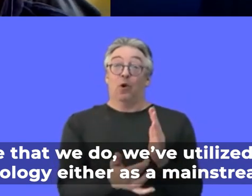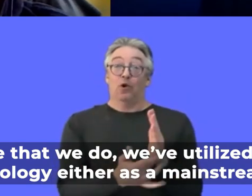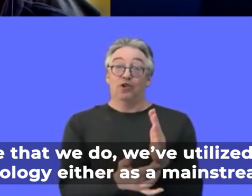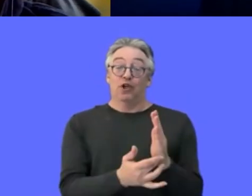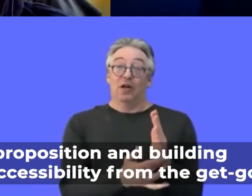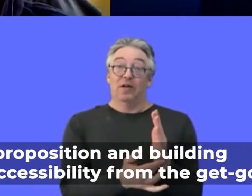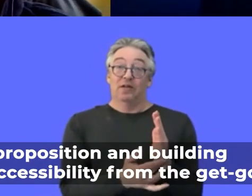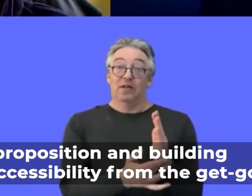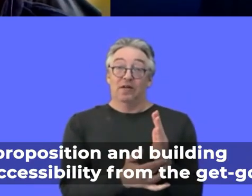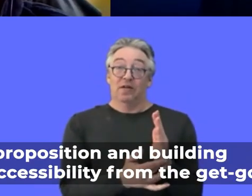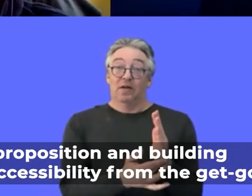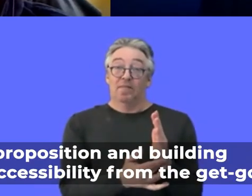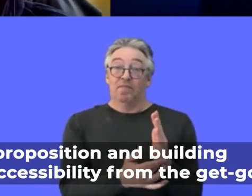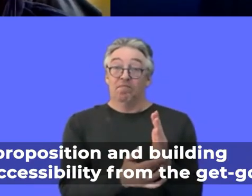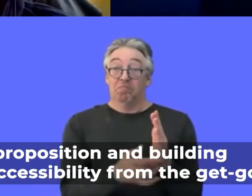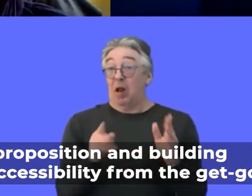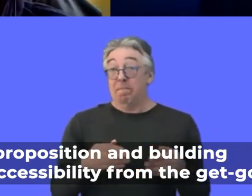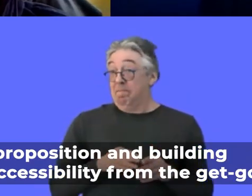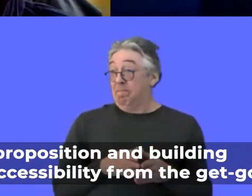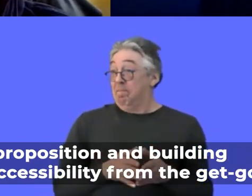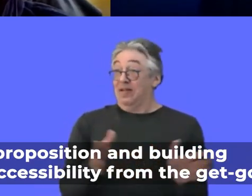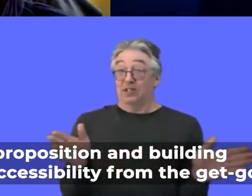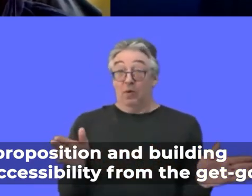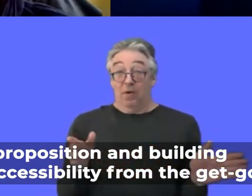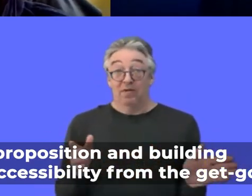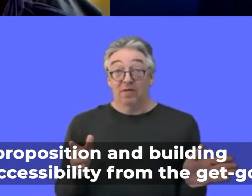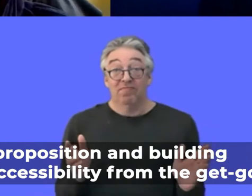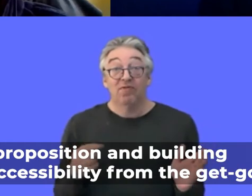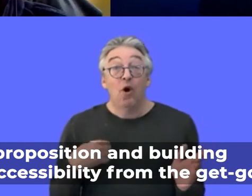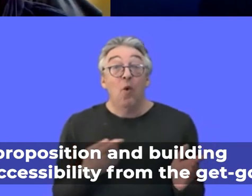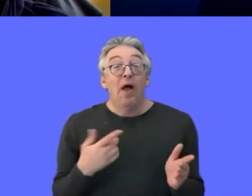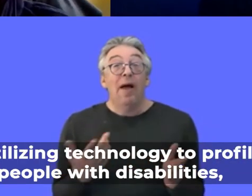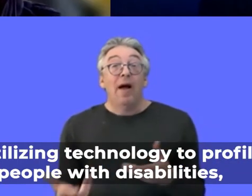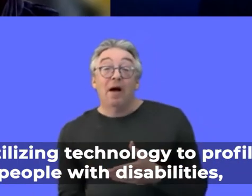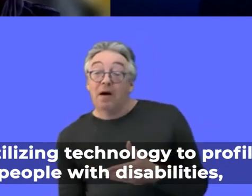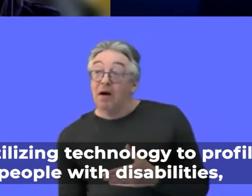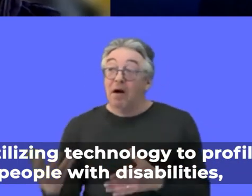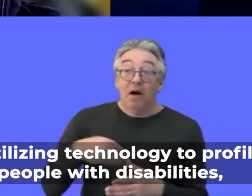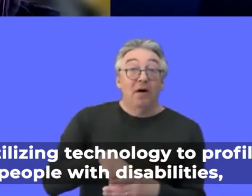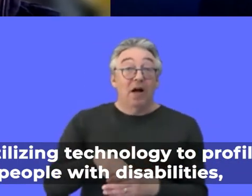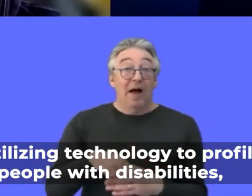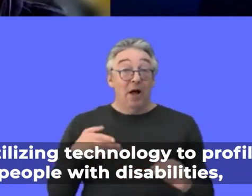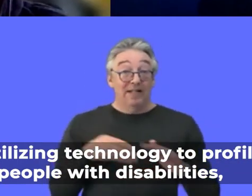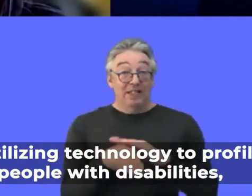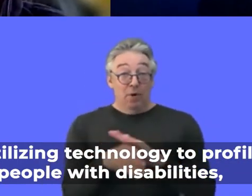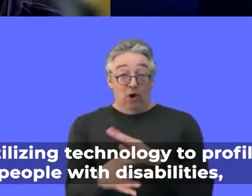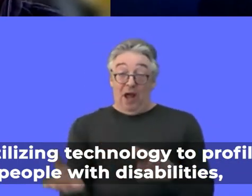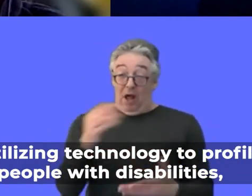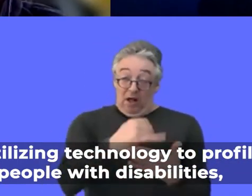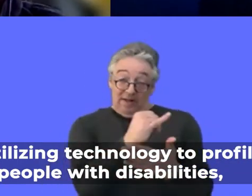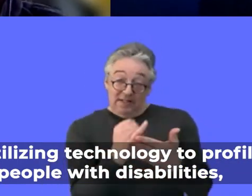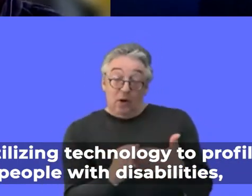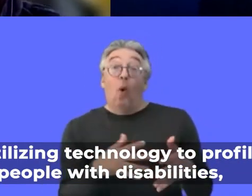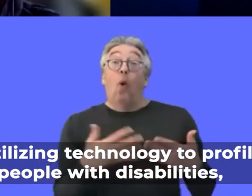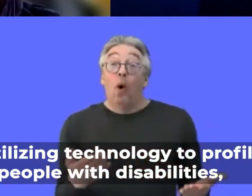either as a mainstream proposition, but and building in kind of accessibility from the get-go, or utilizing